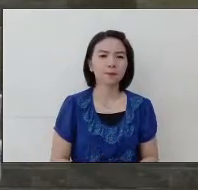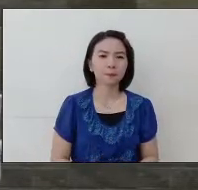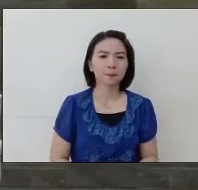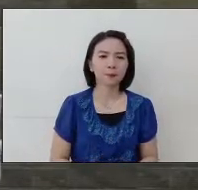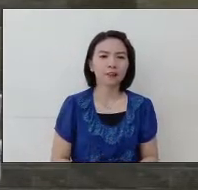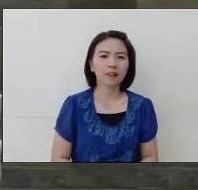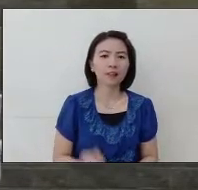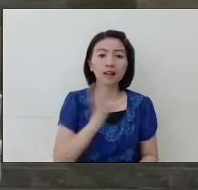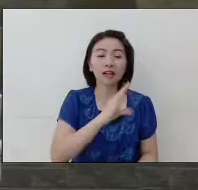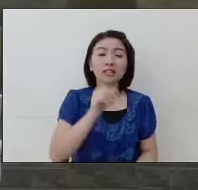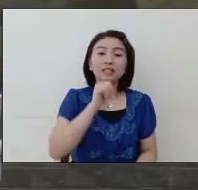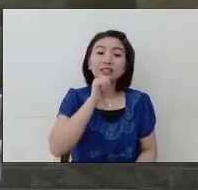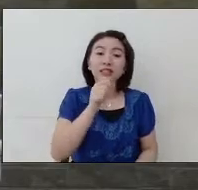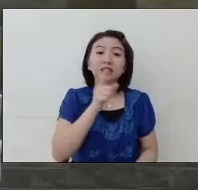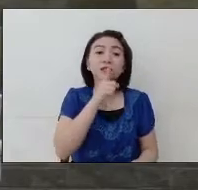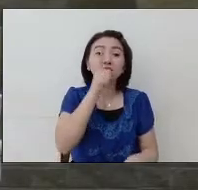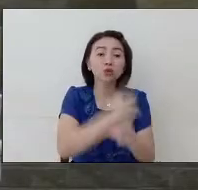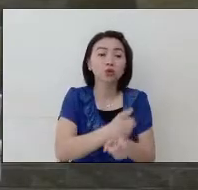You have a choice